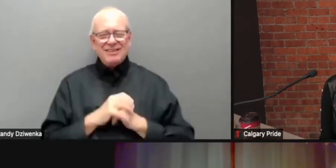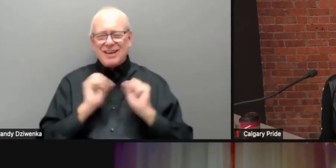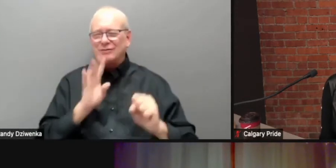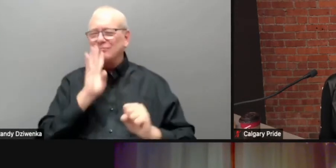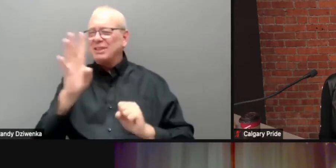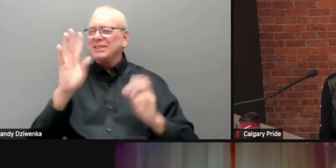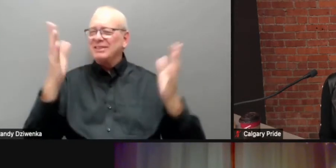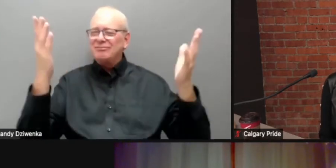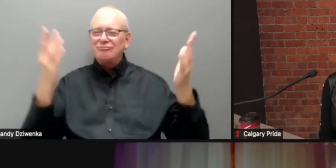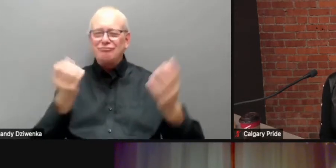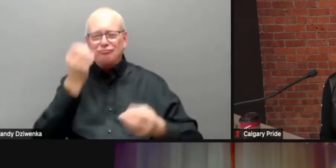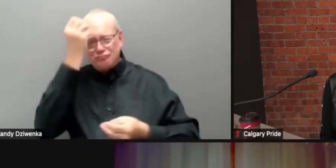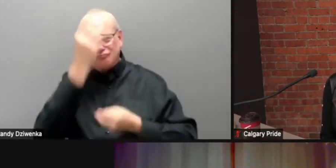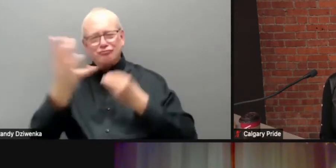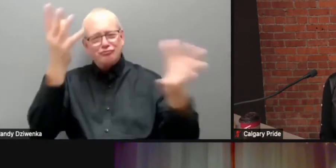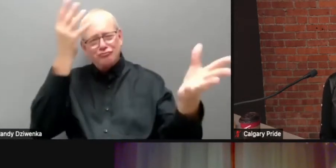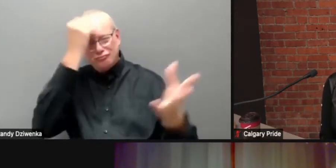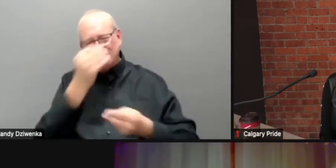That's amazing.